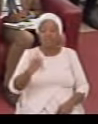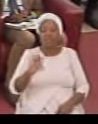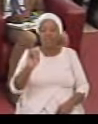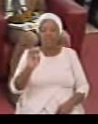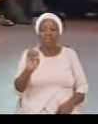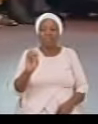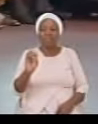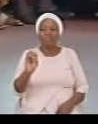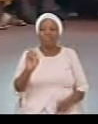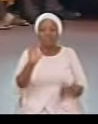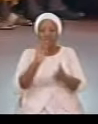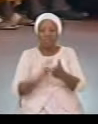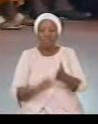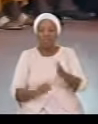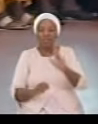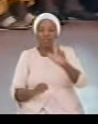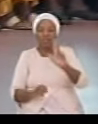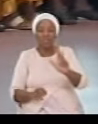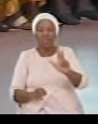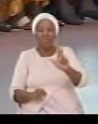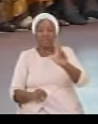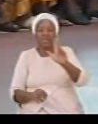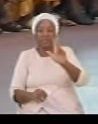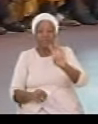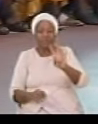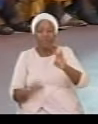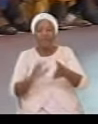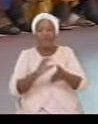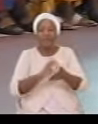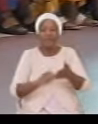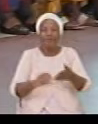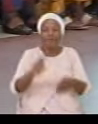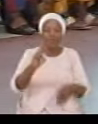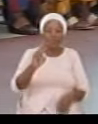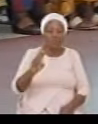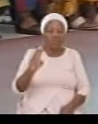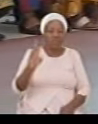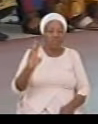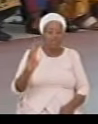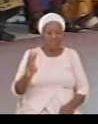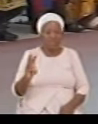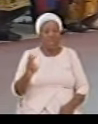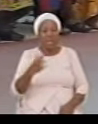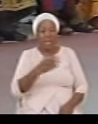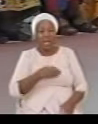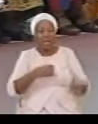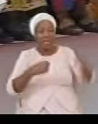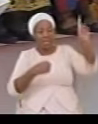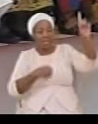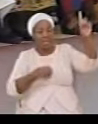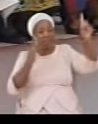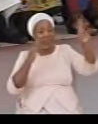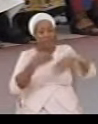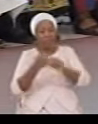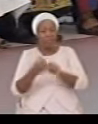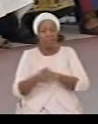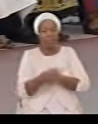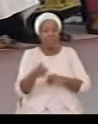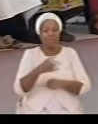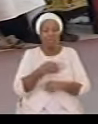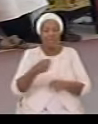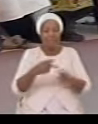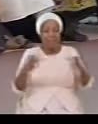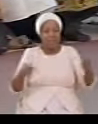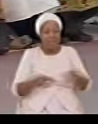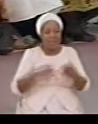chapter 34, verse 26. And I will make them and the places